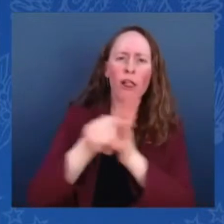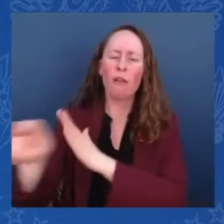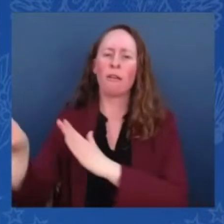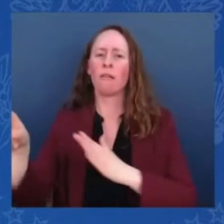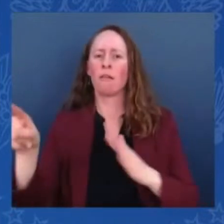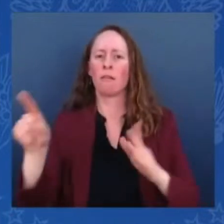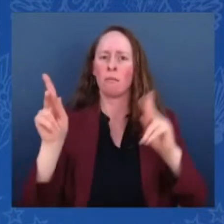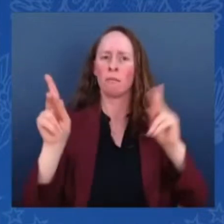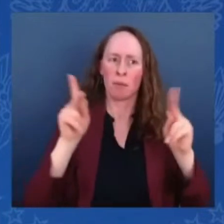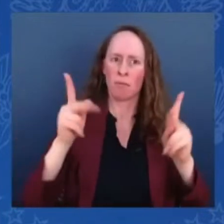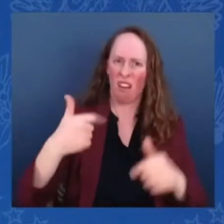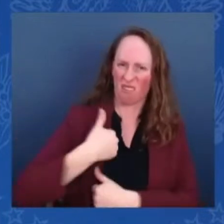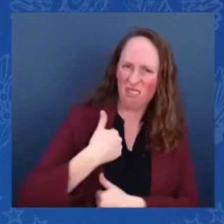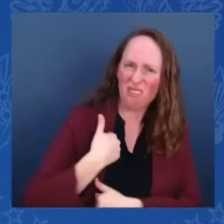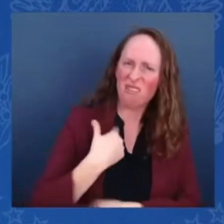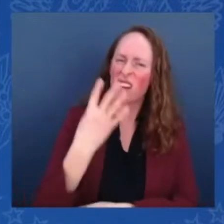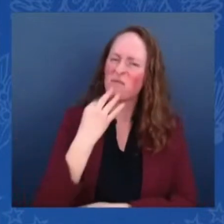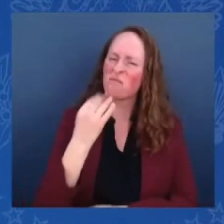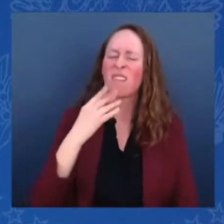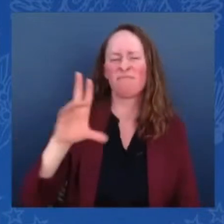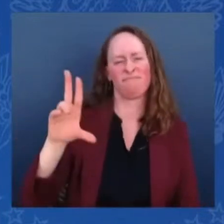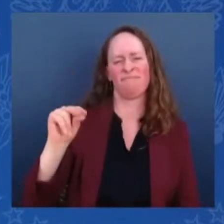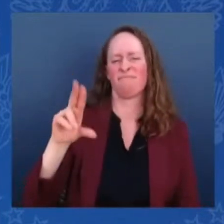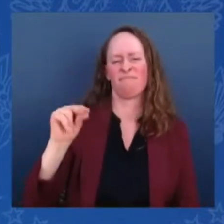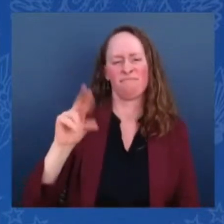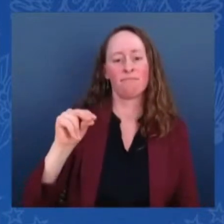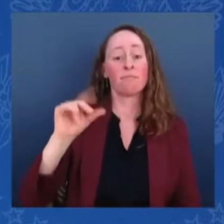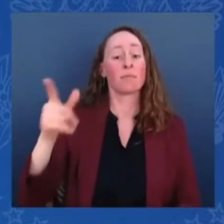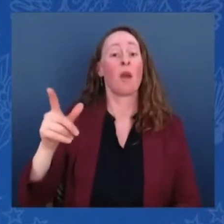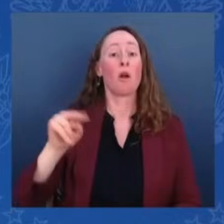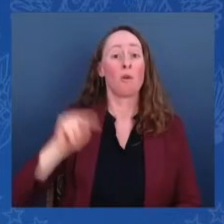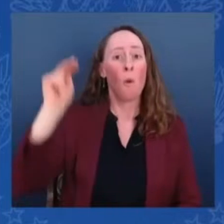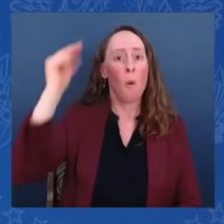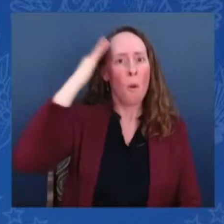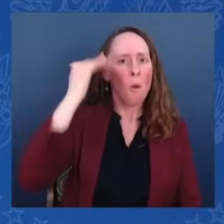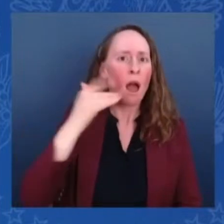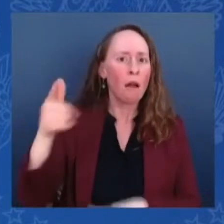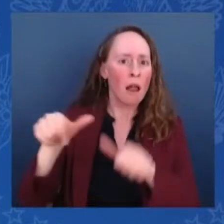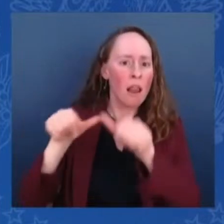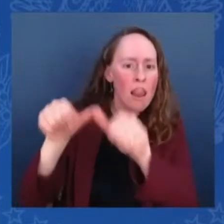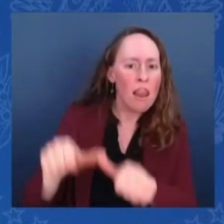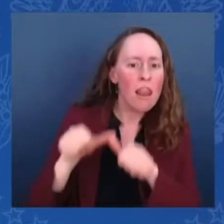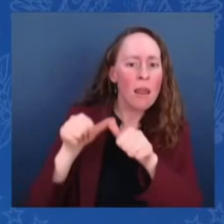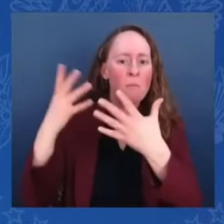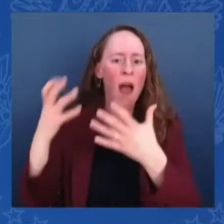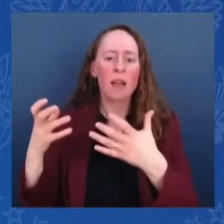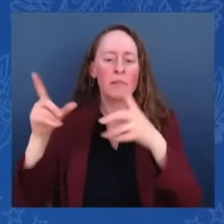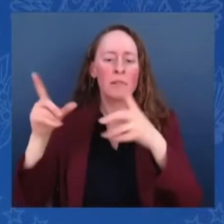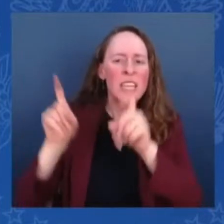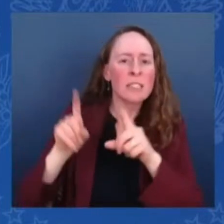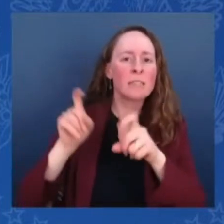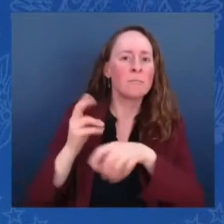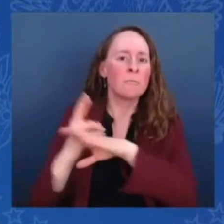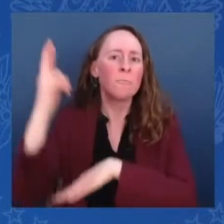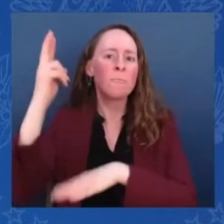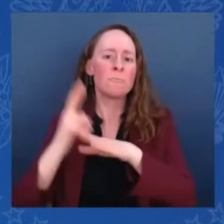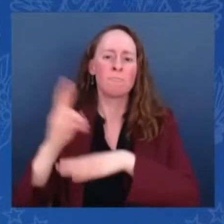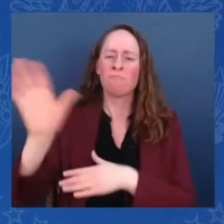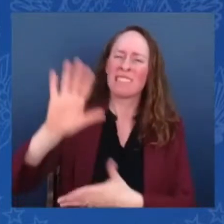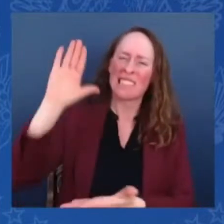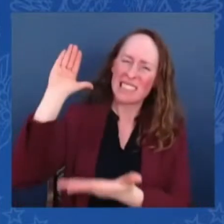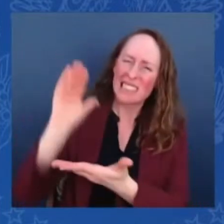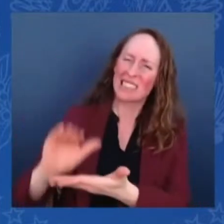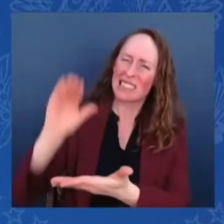Korea as they rattle their saber and draw closer to Russia. And new challenges will certainly emerge in the months and years